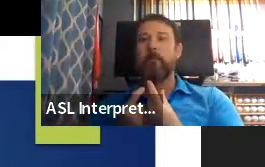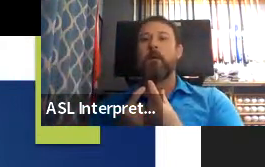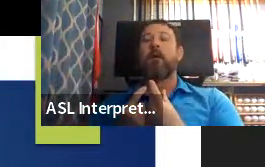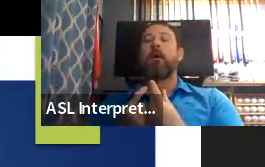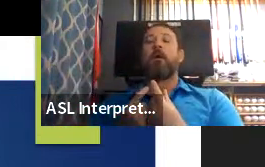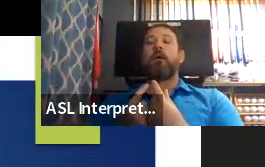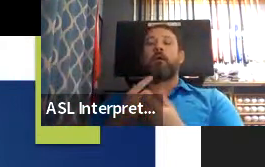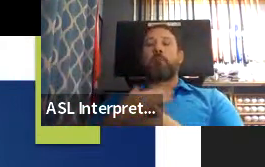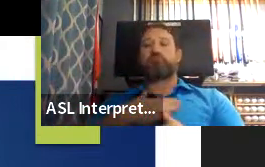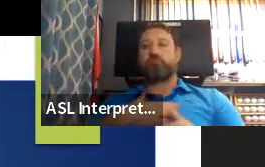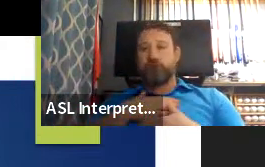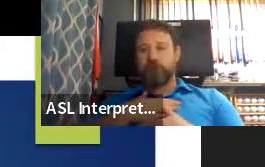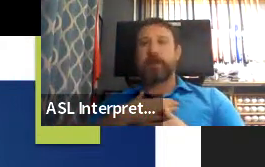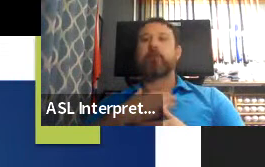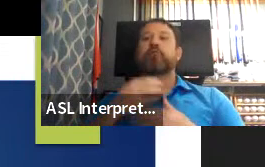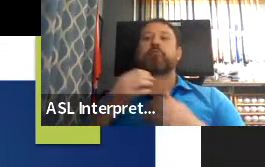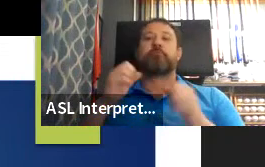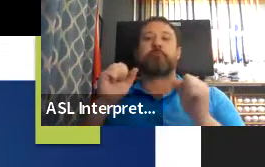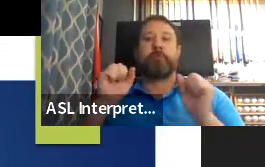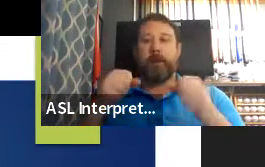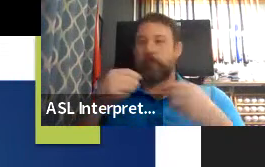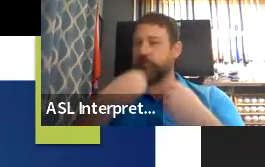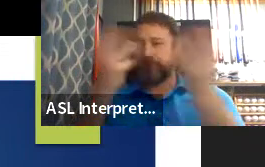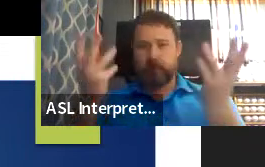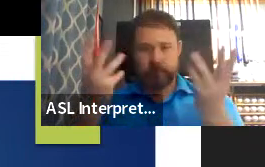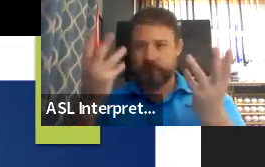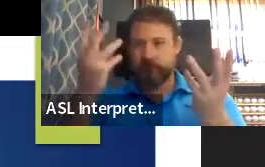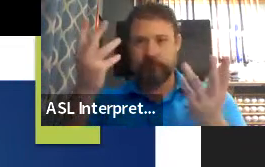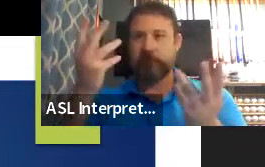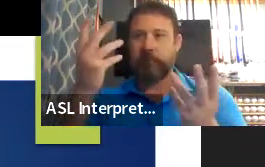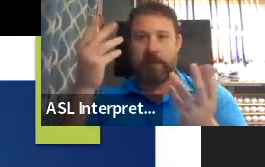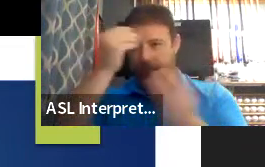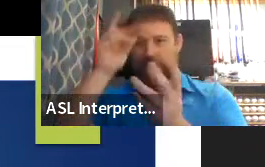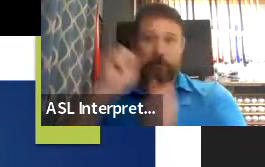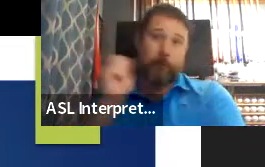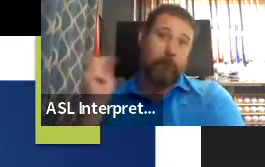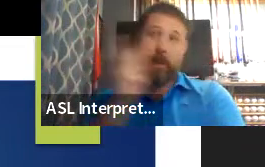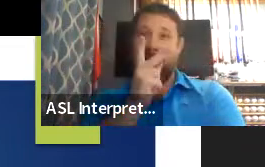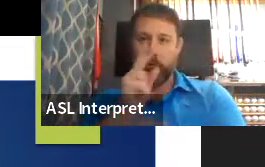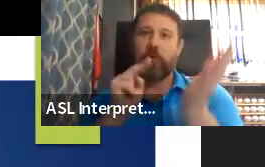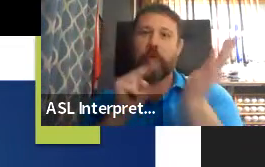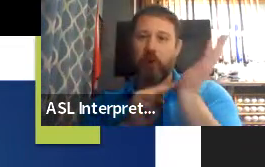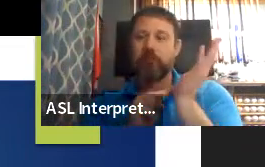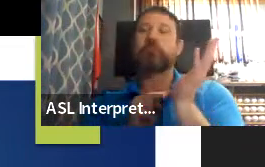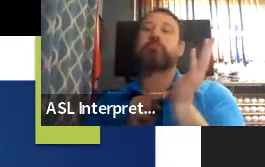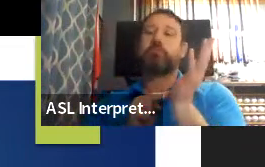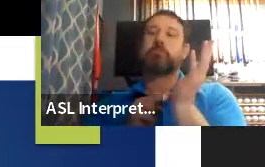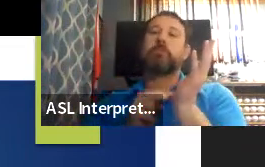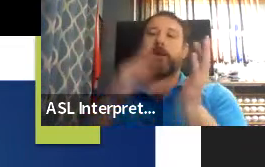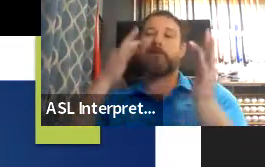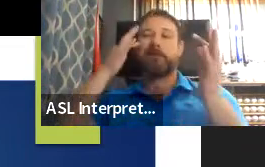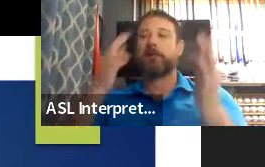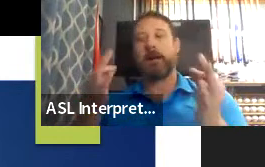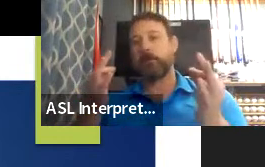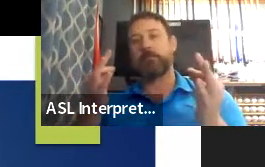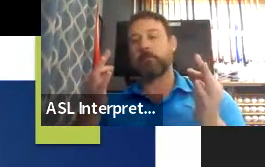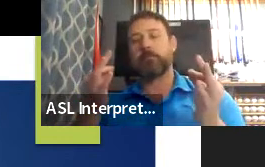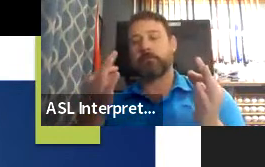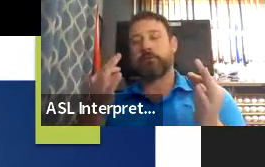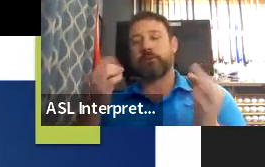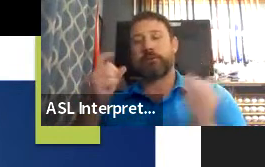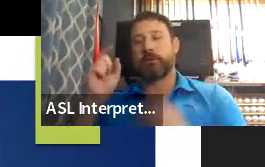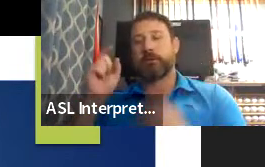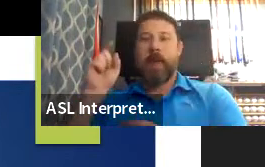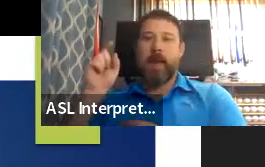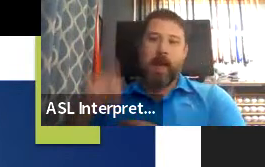much appreciated being able to bring all the information back to the school nurses. And finally decided at this point that I just needed to